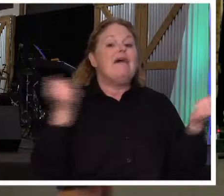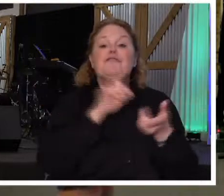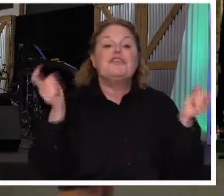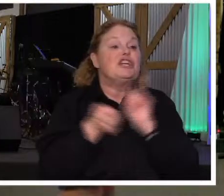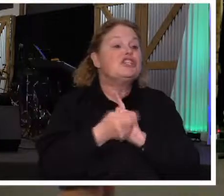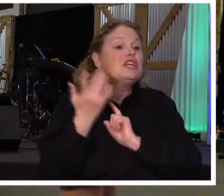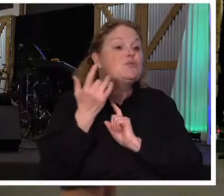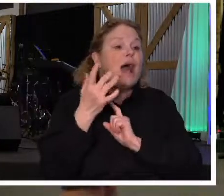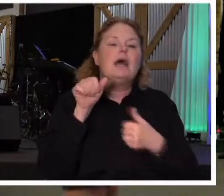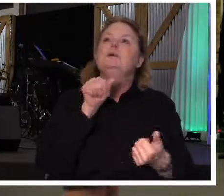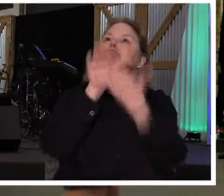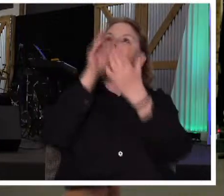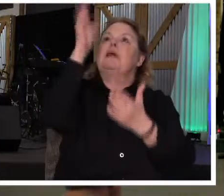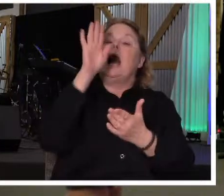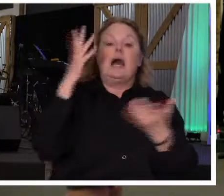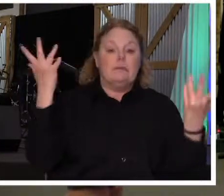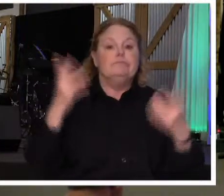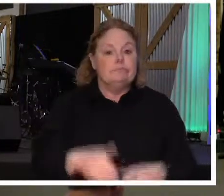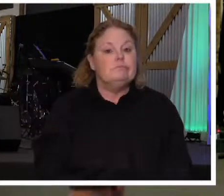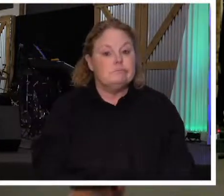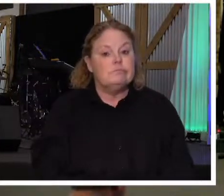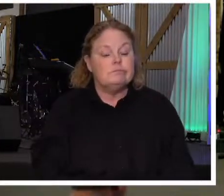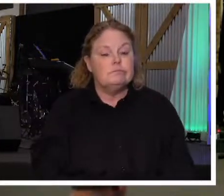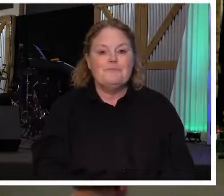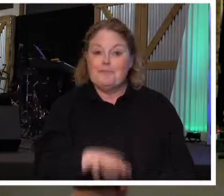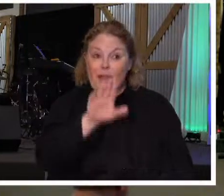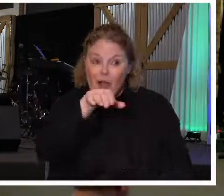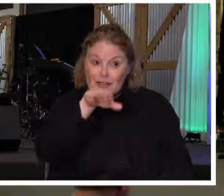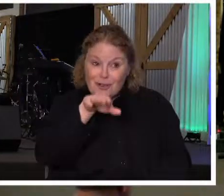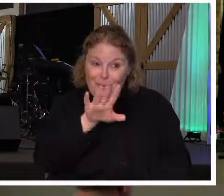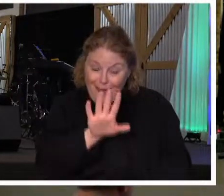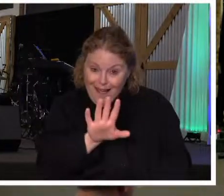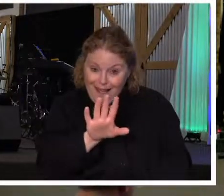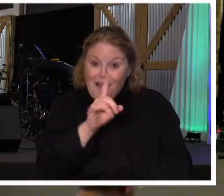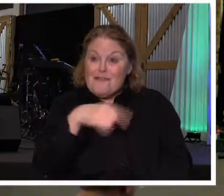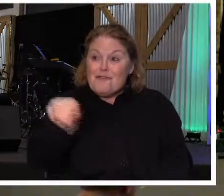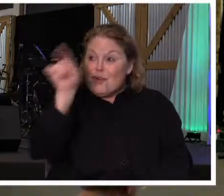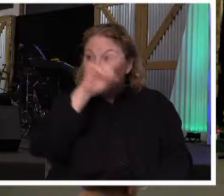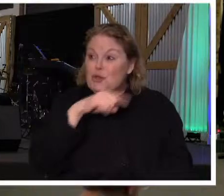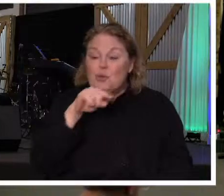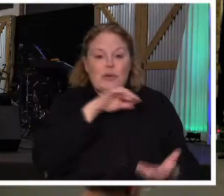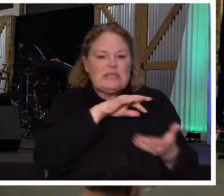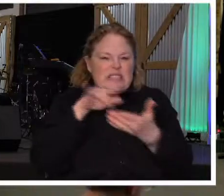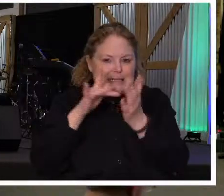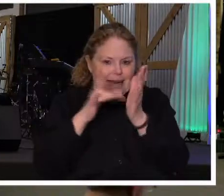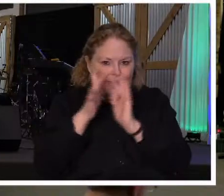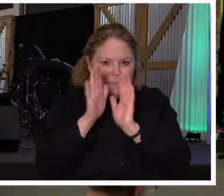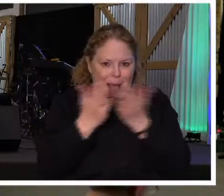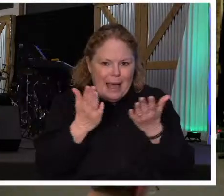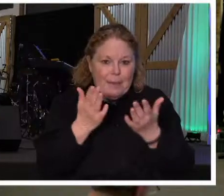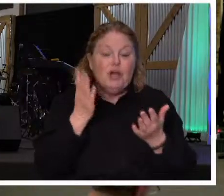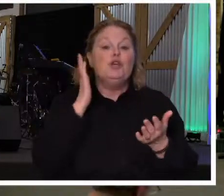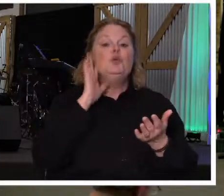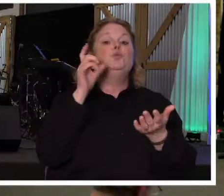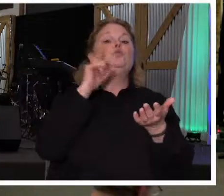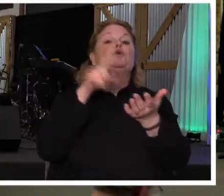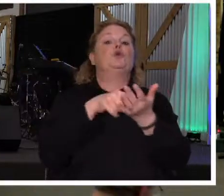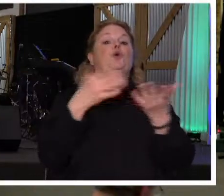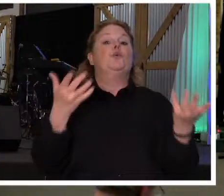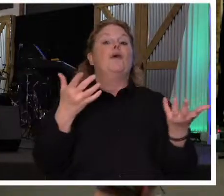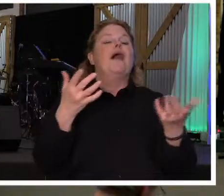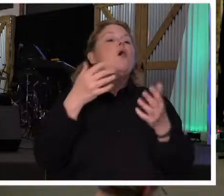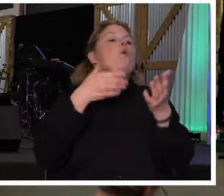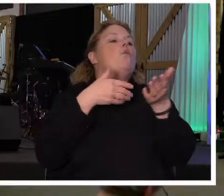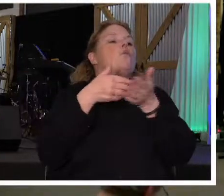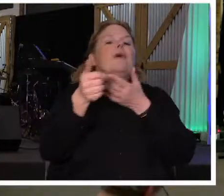by this encounter with God. By the way, for those of you that are studiers of Scripture, you will begin to recognize that every